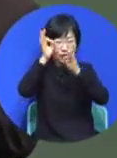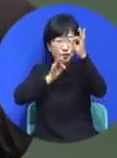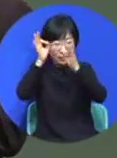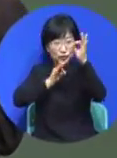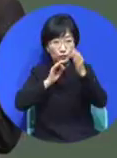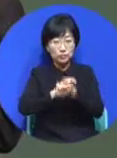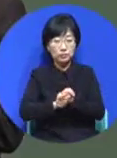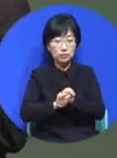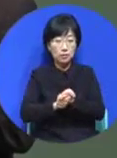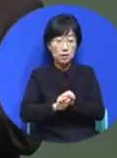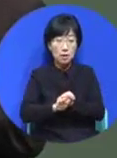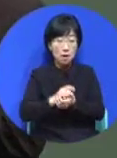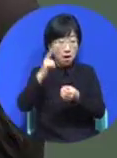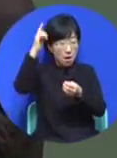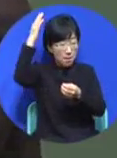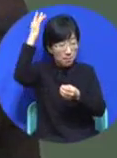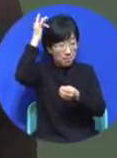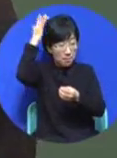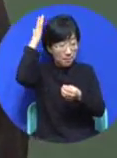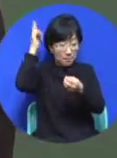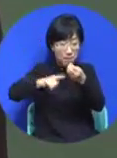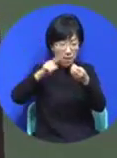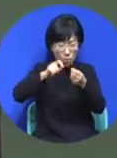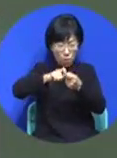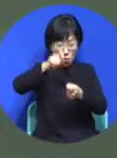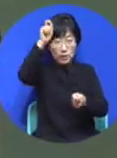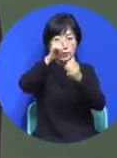It's usually the people who don't know anything at all make a lot of